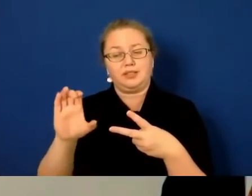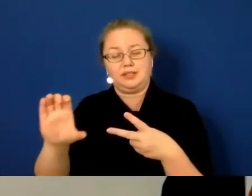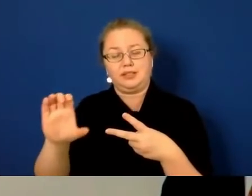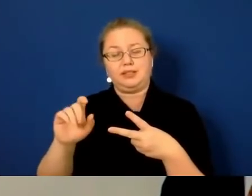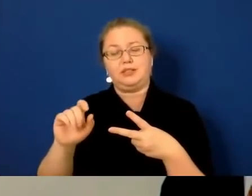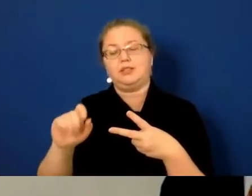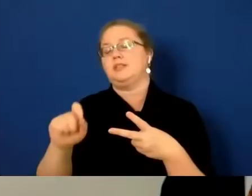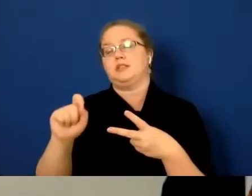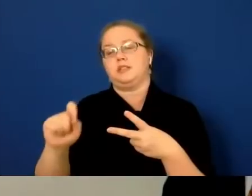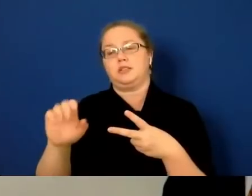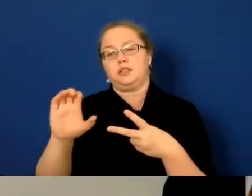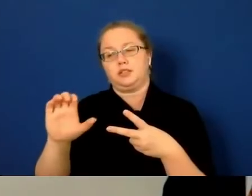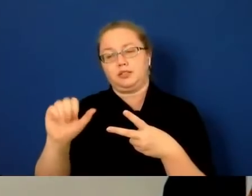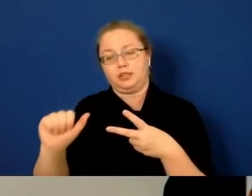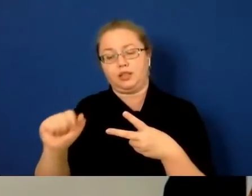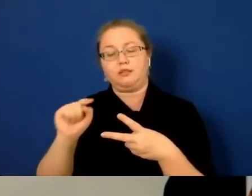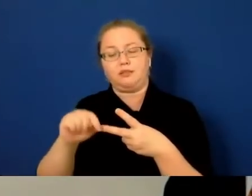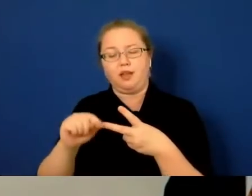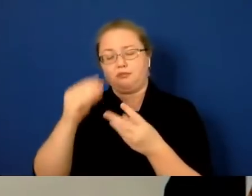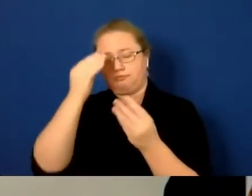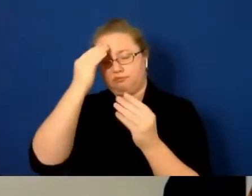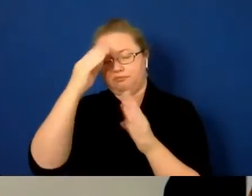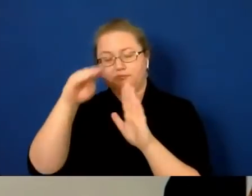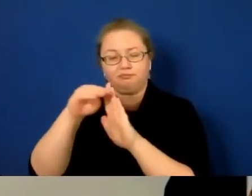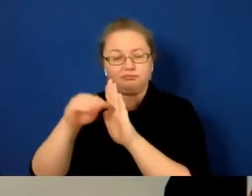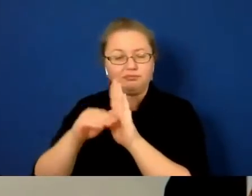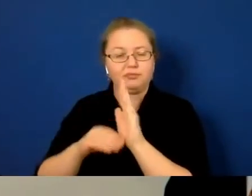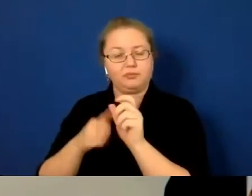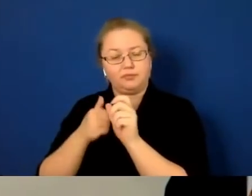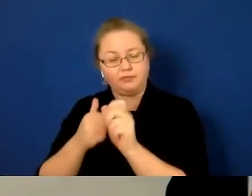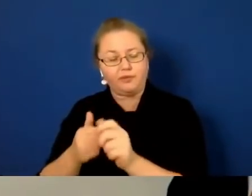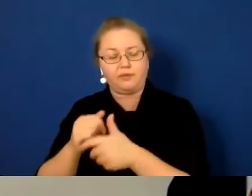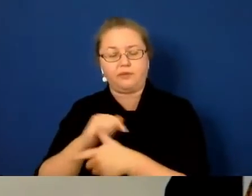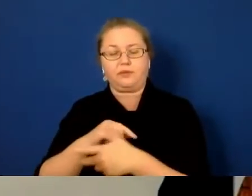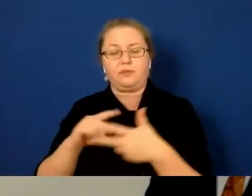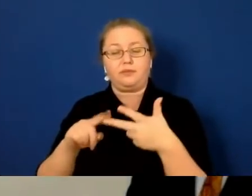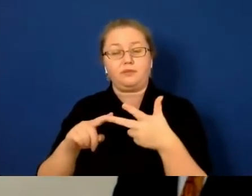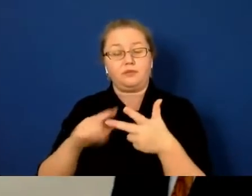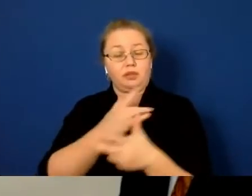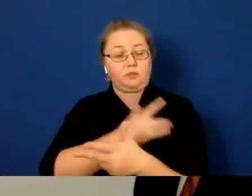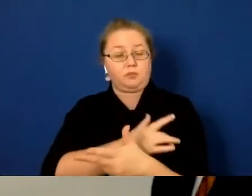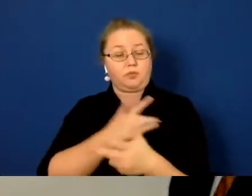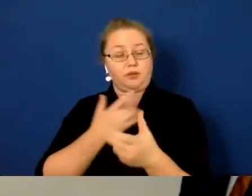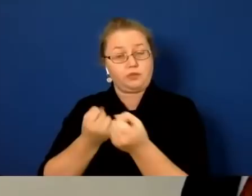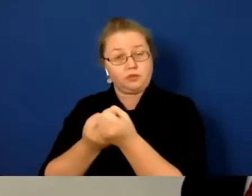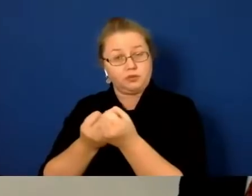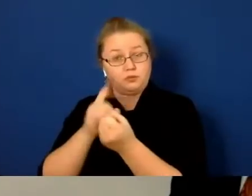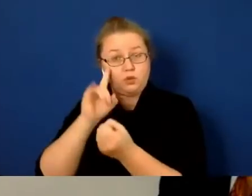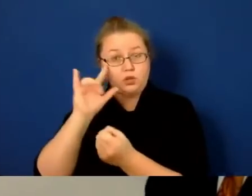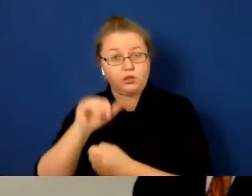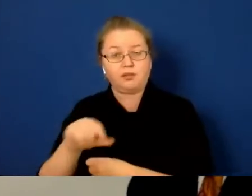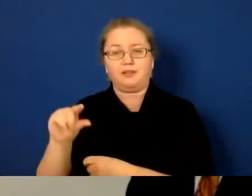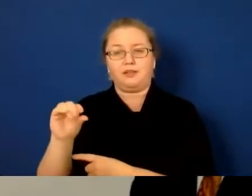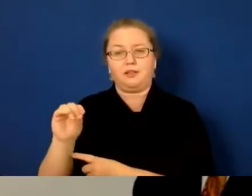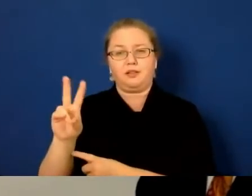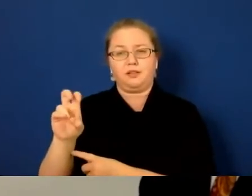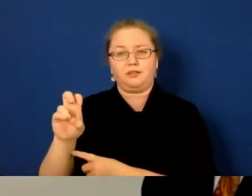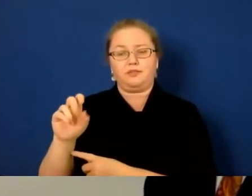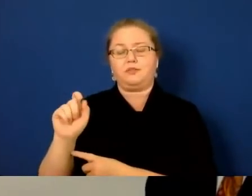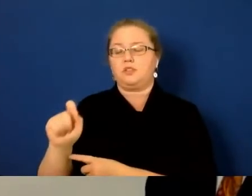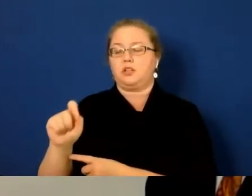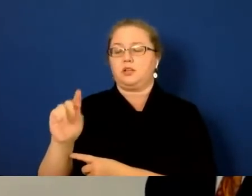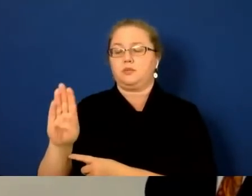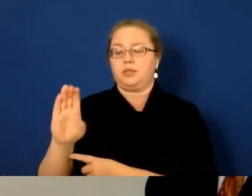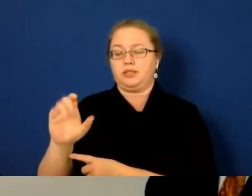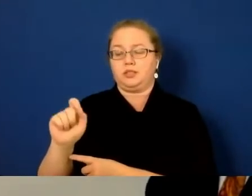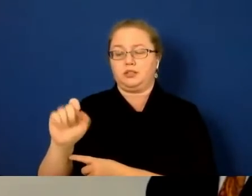people. We have time for one more question this afternoon. For everyone listening, Dr. Henry and Minister Dix will release a statement later this afternoon with the